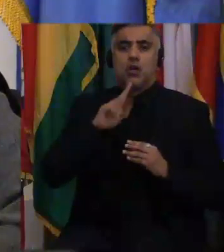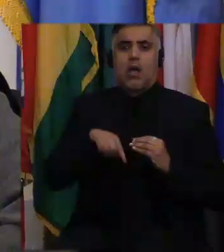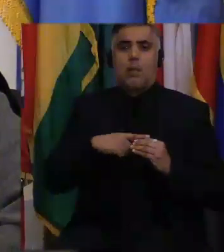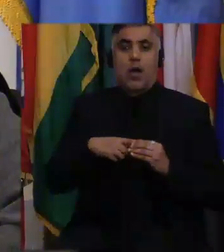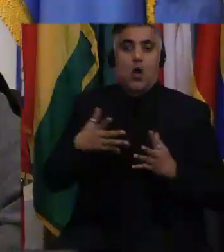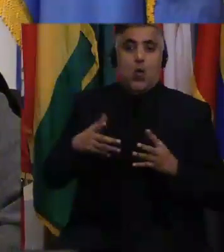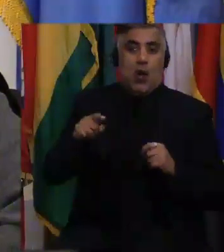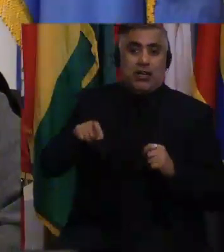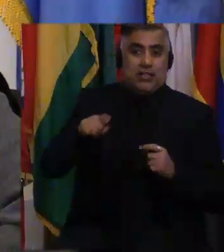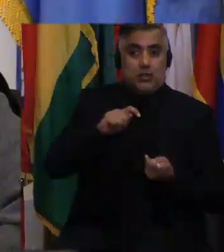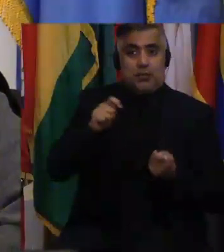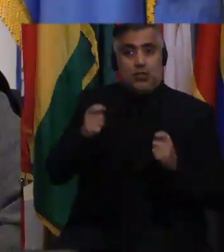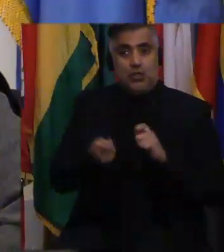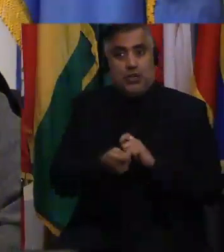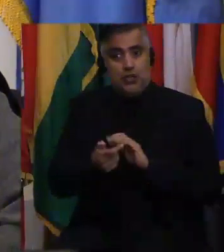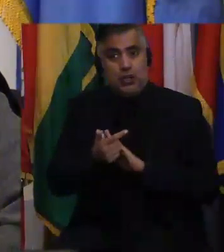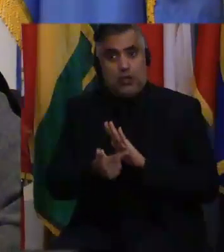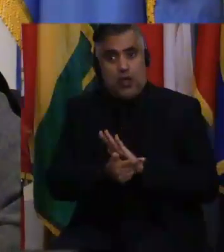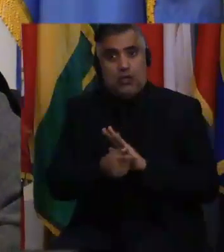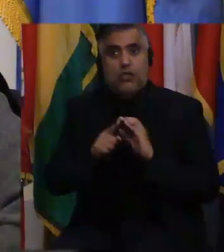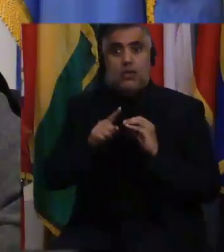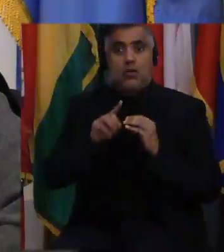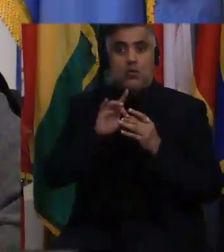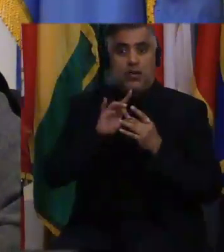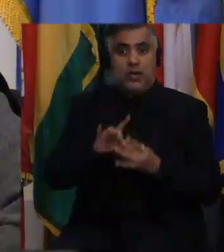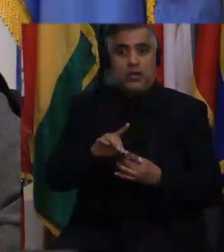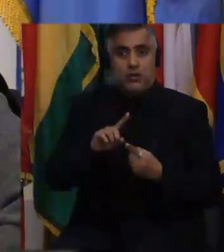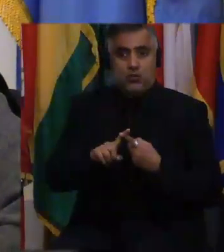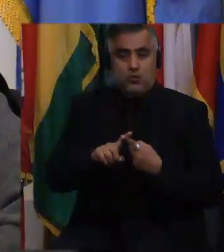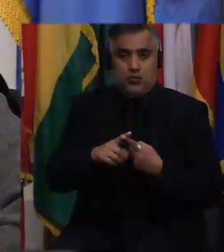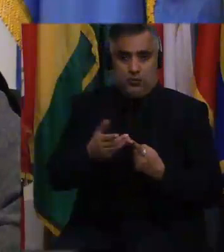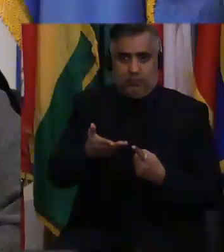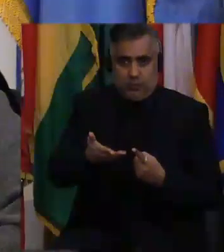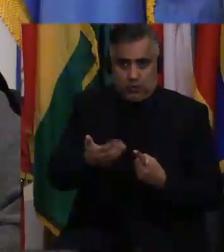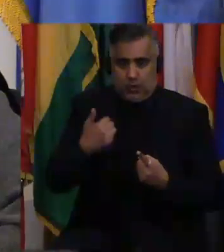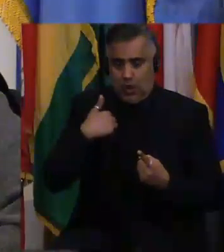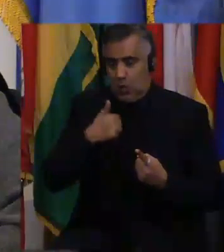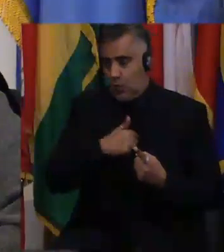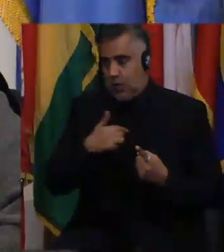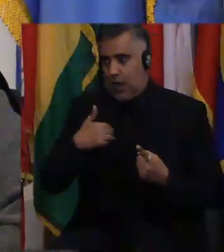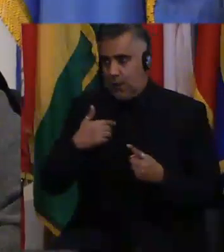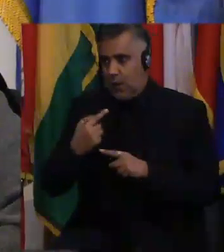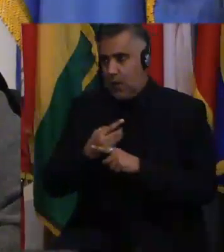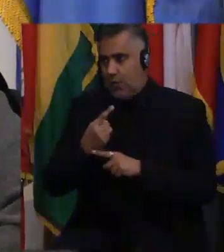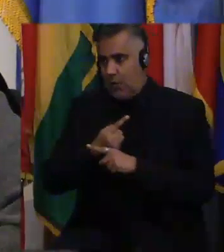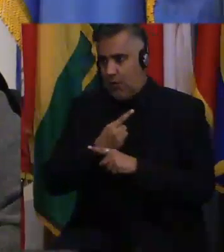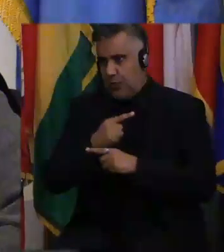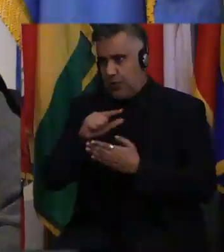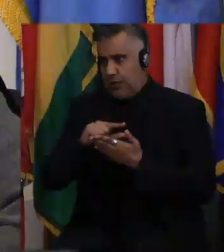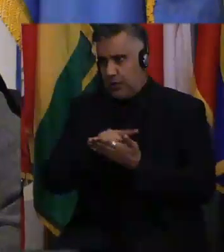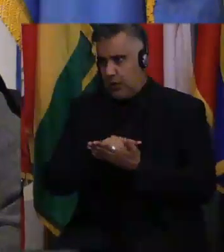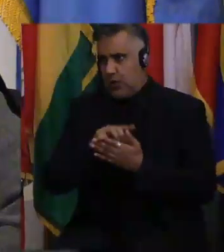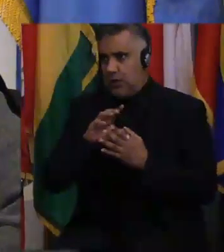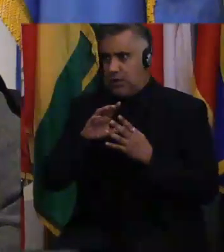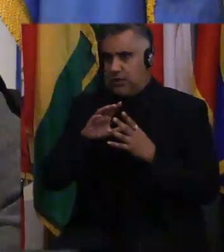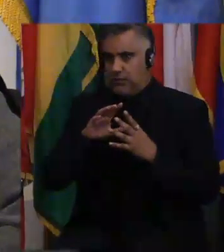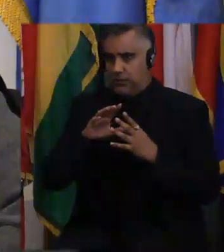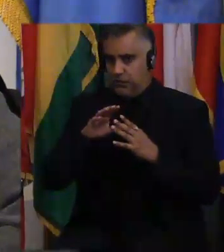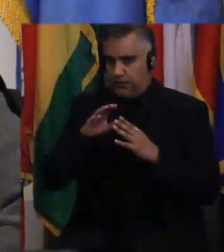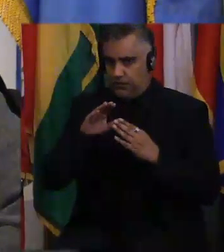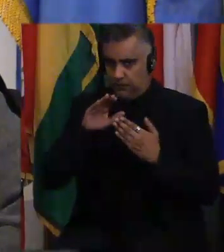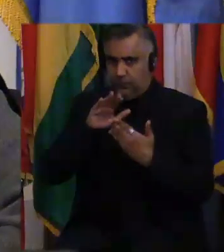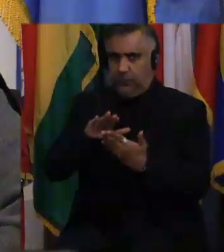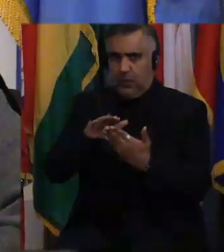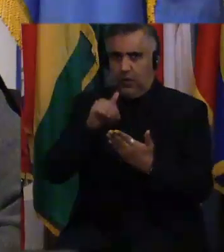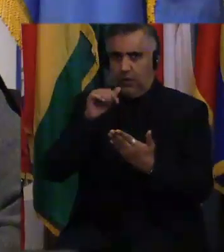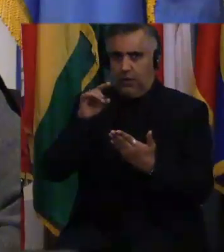what needs to be changed in laws regarding so that we would have proper legal attitude towards violence